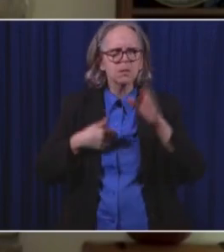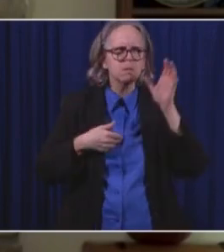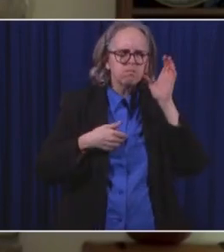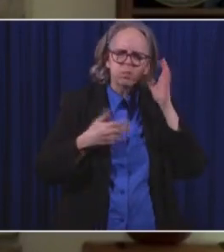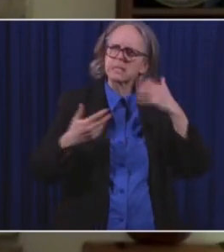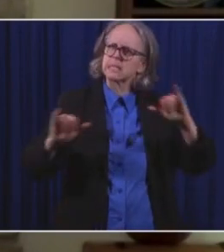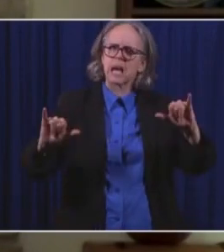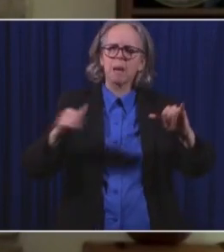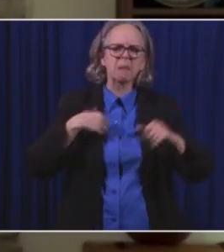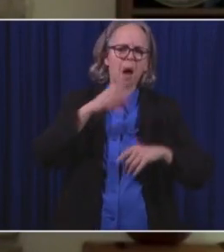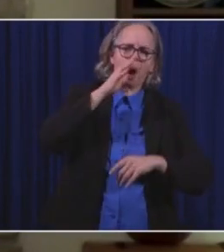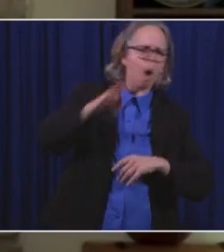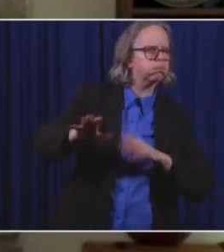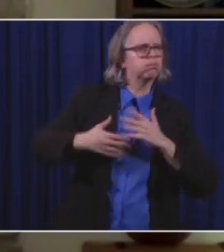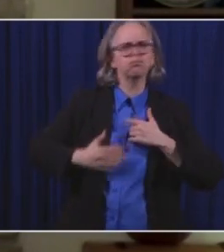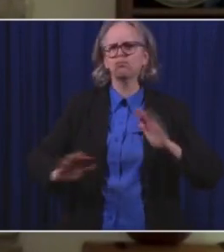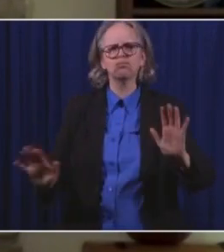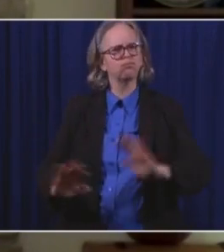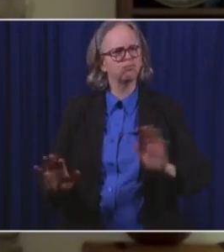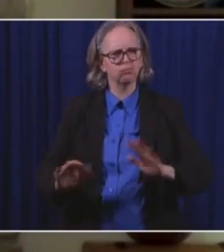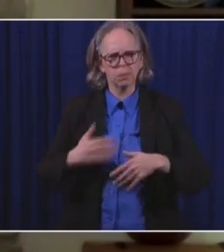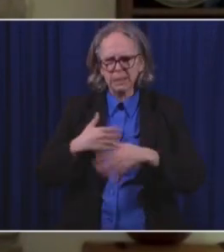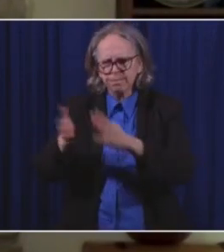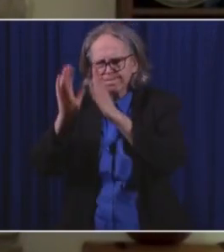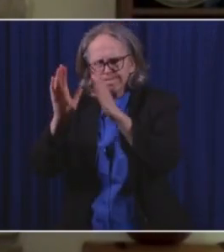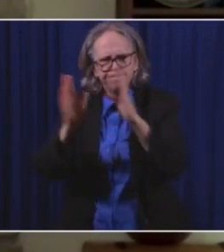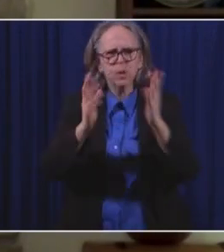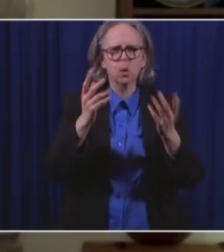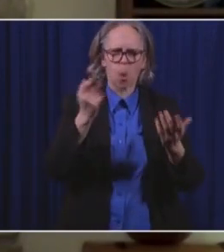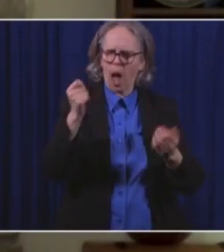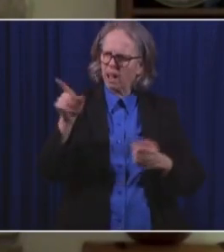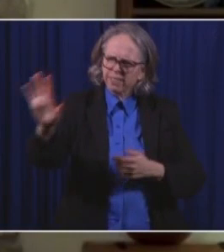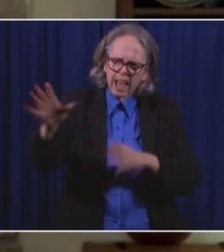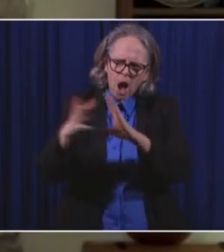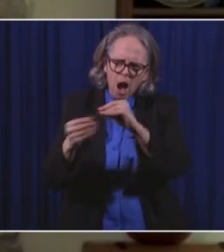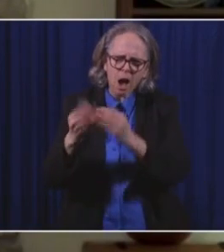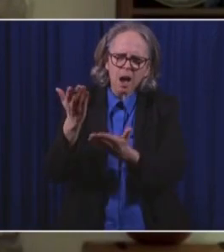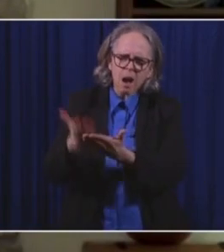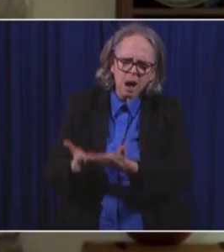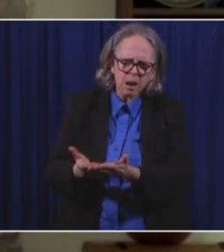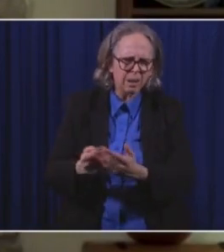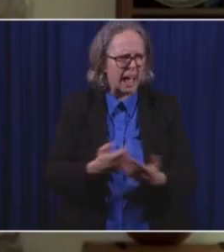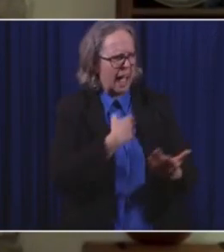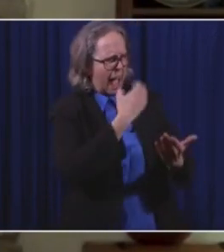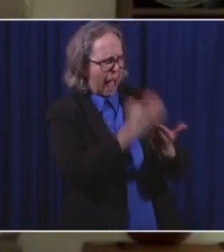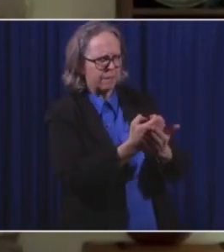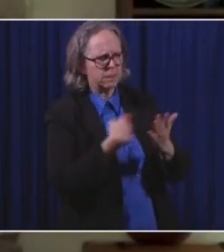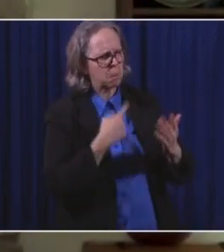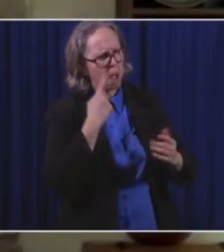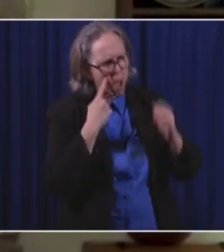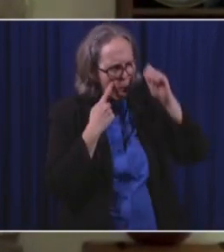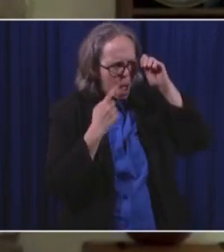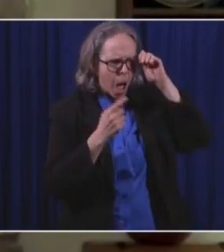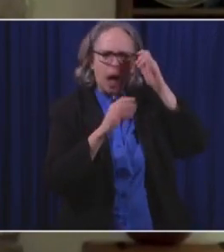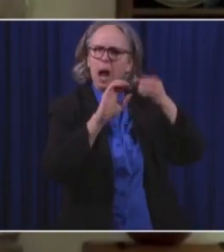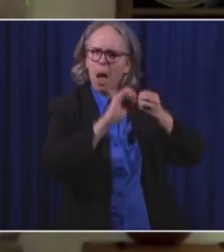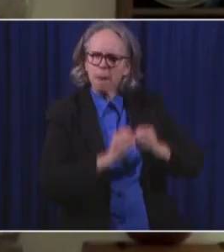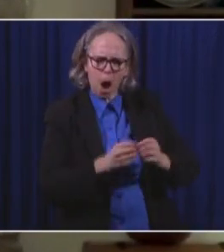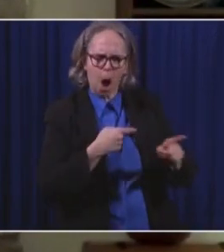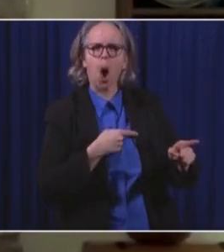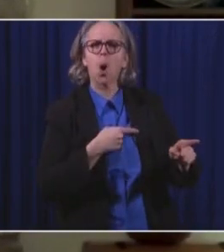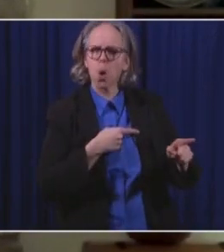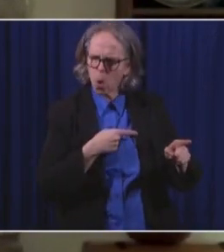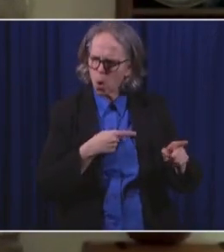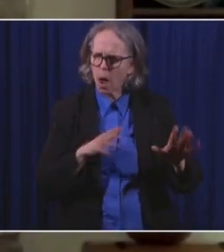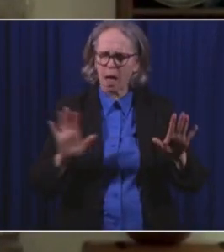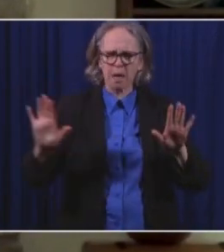I listen to the facts, and I listen to the evidence, and I listen to their conclusions based on those